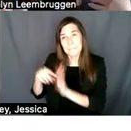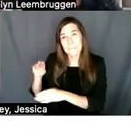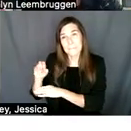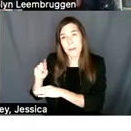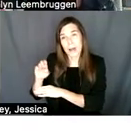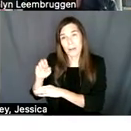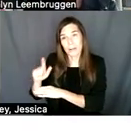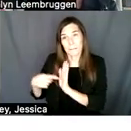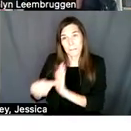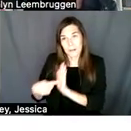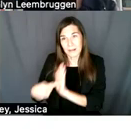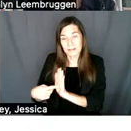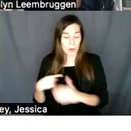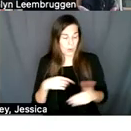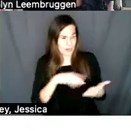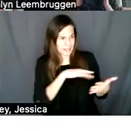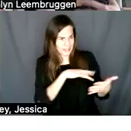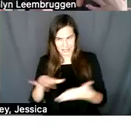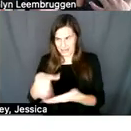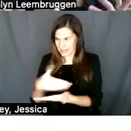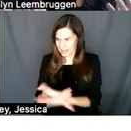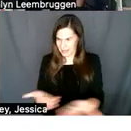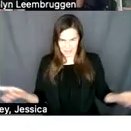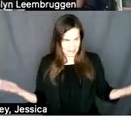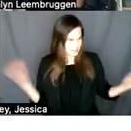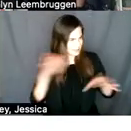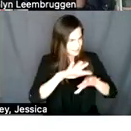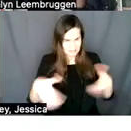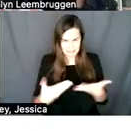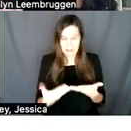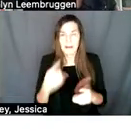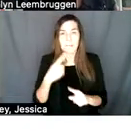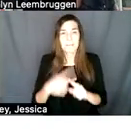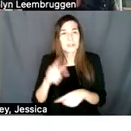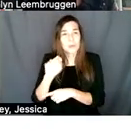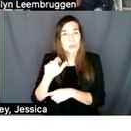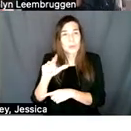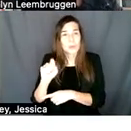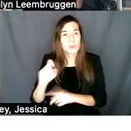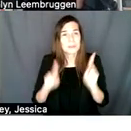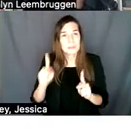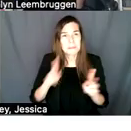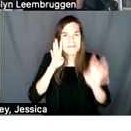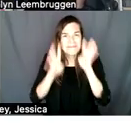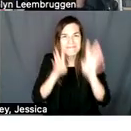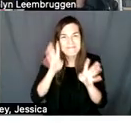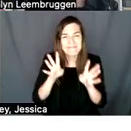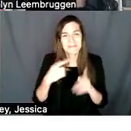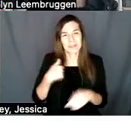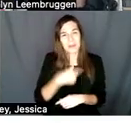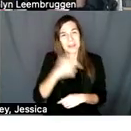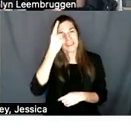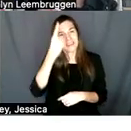for us to study the stuff around us, and it's a set of tools that humans have created to understand what exists. And